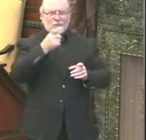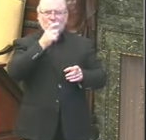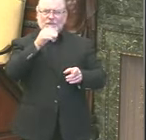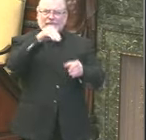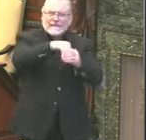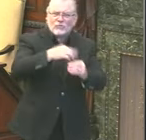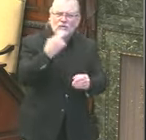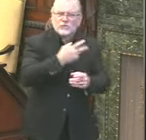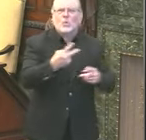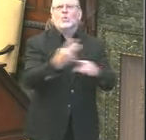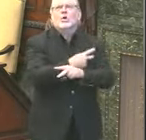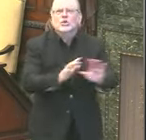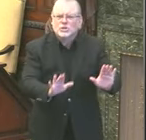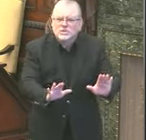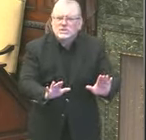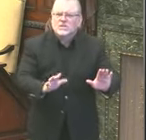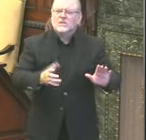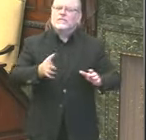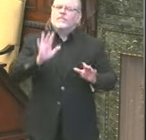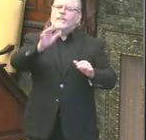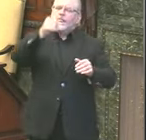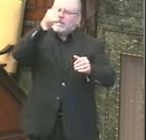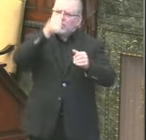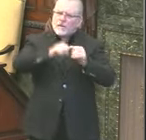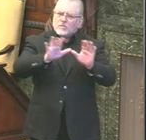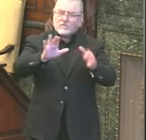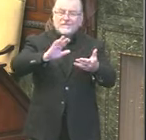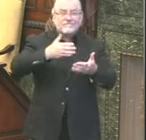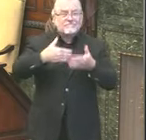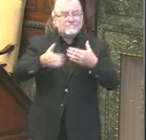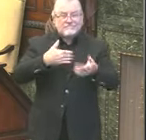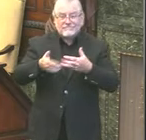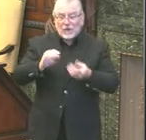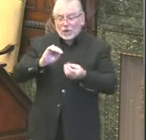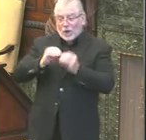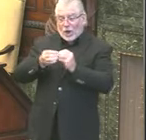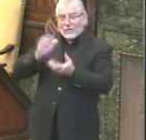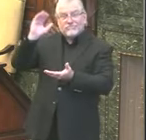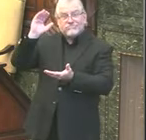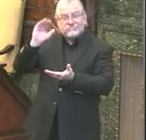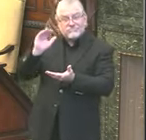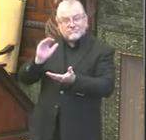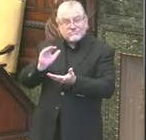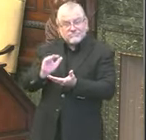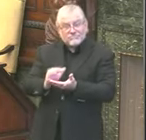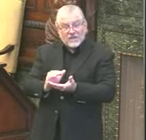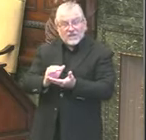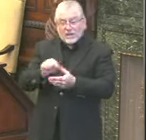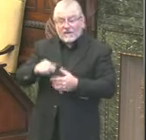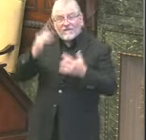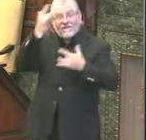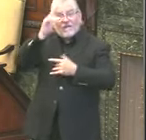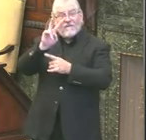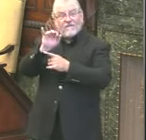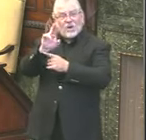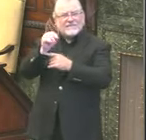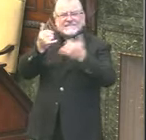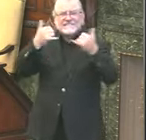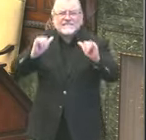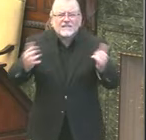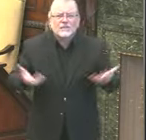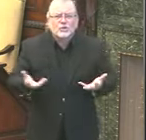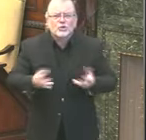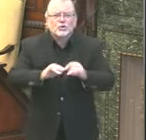whenever to remember, despite the progress we're seeing in the numbers here, that the virus hasn't changed, that human biology hasn't changed. And